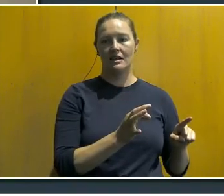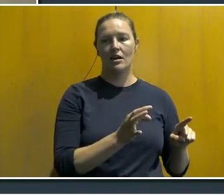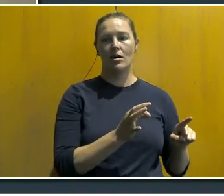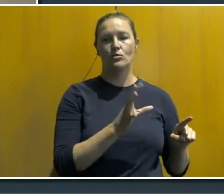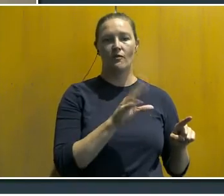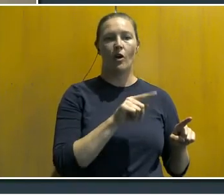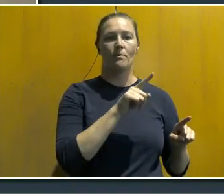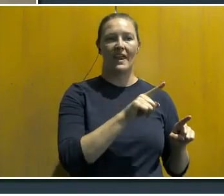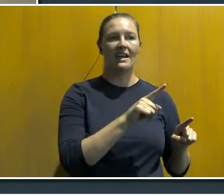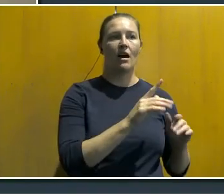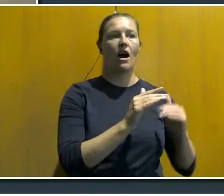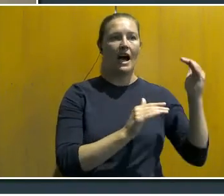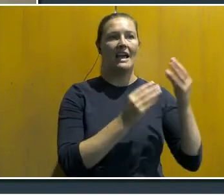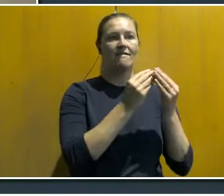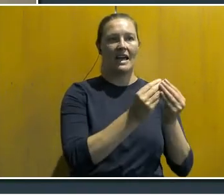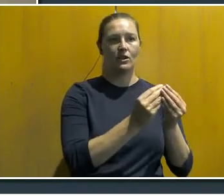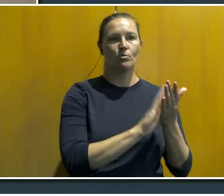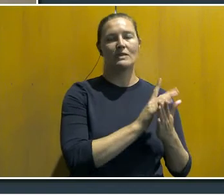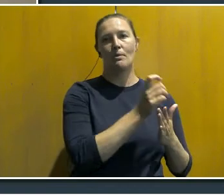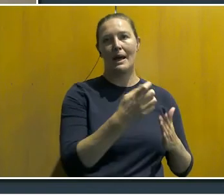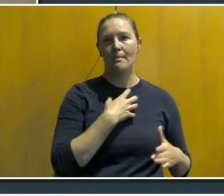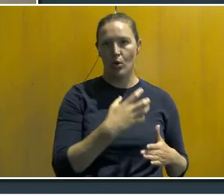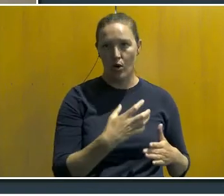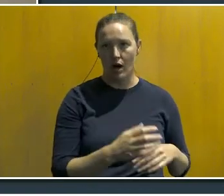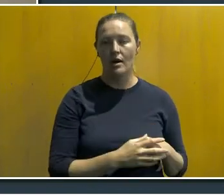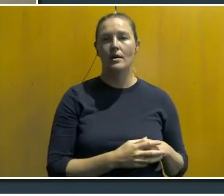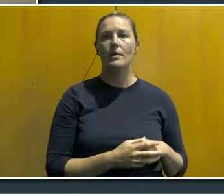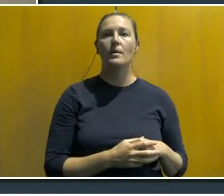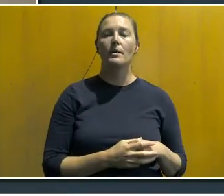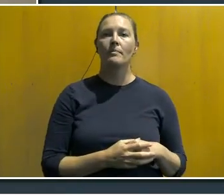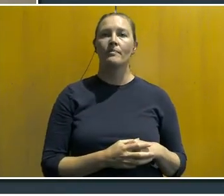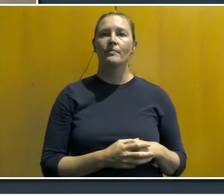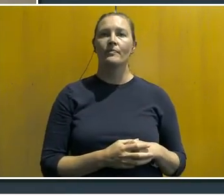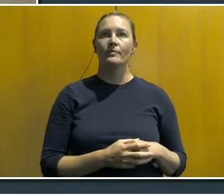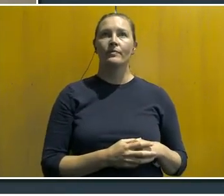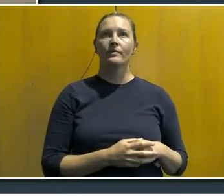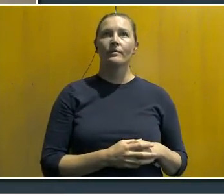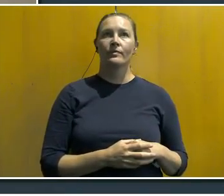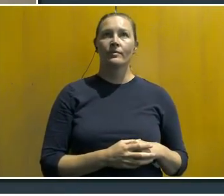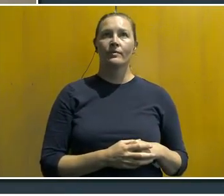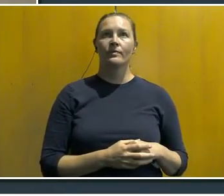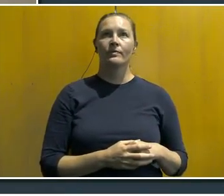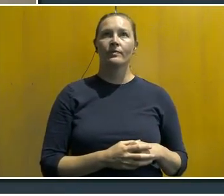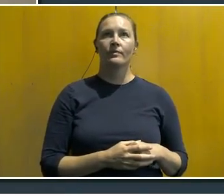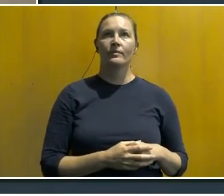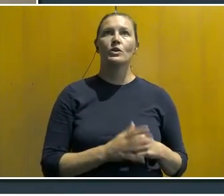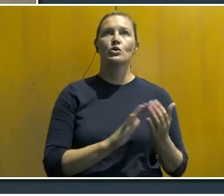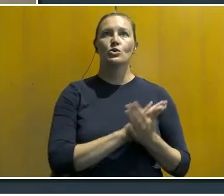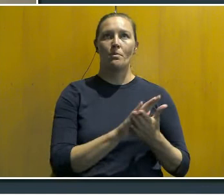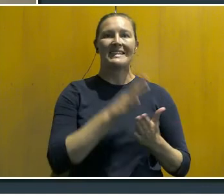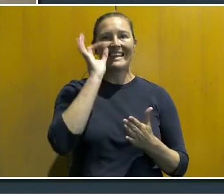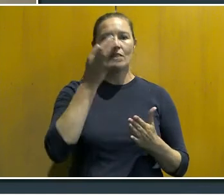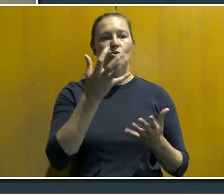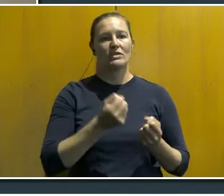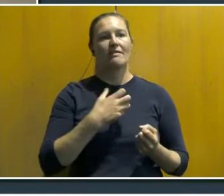rates, purely because of the land values. But your cash in hand is actually more from